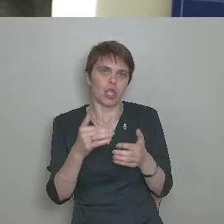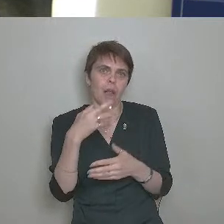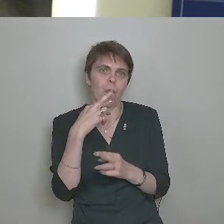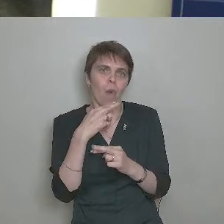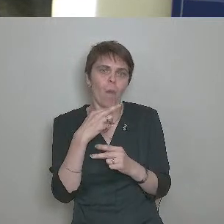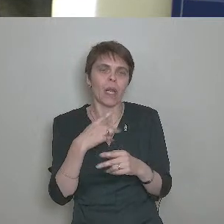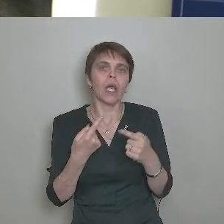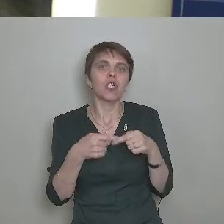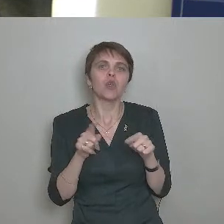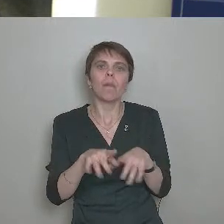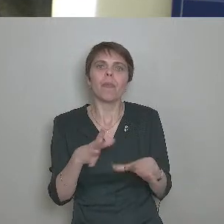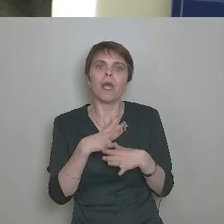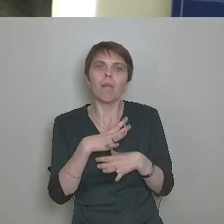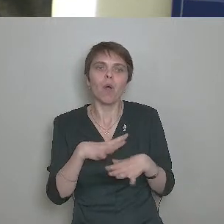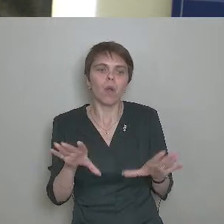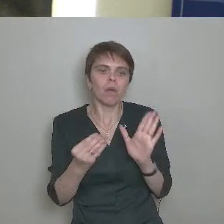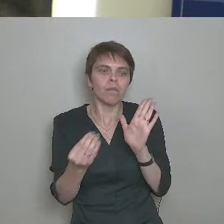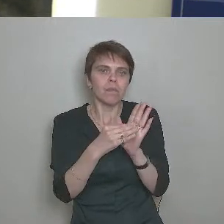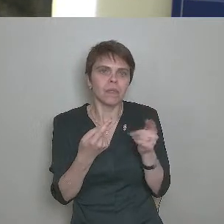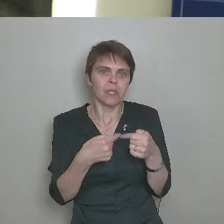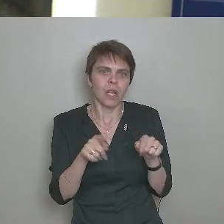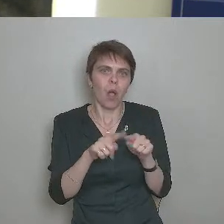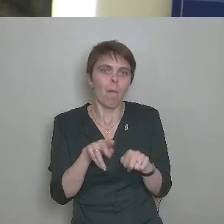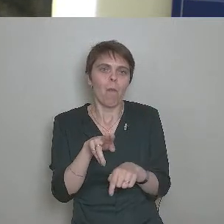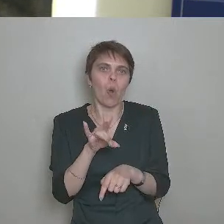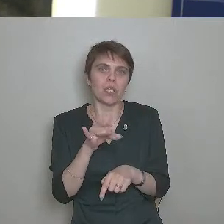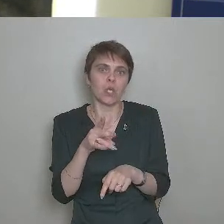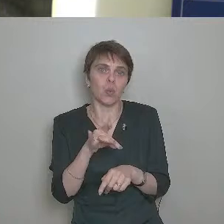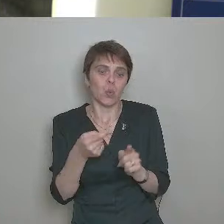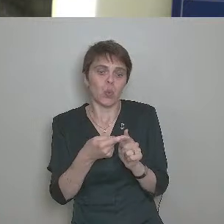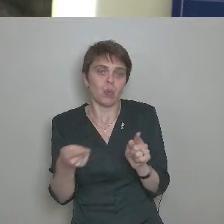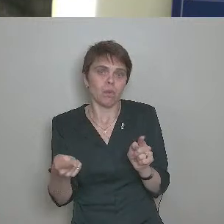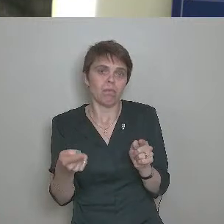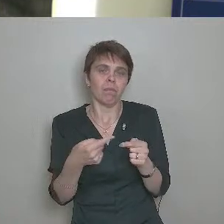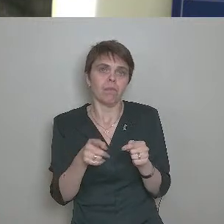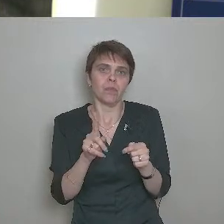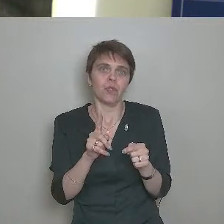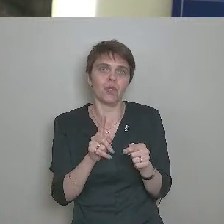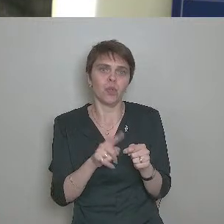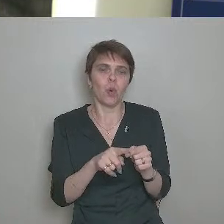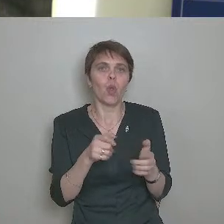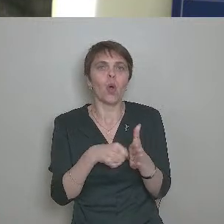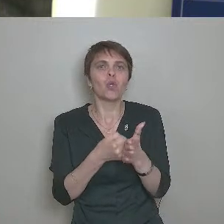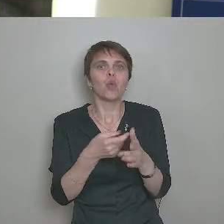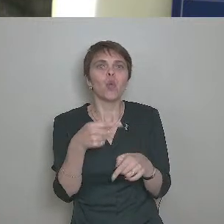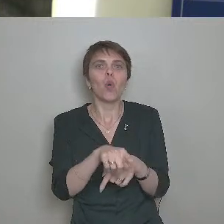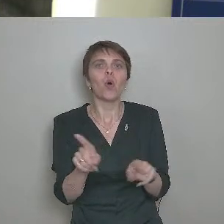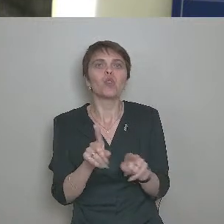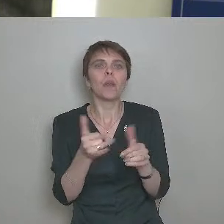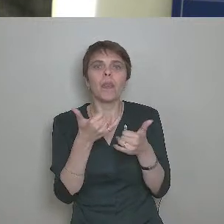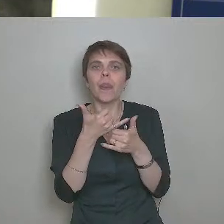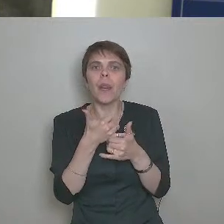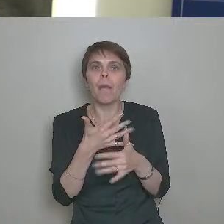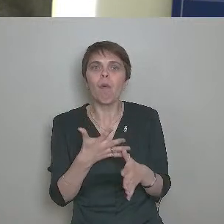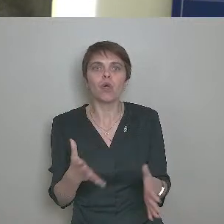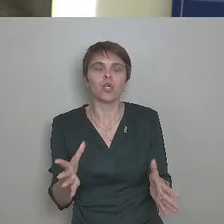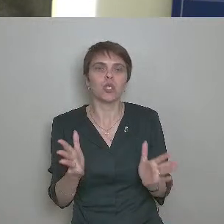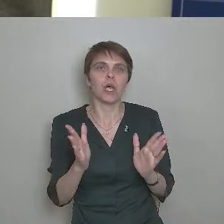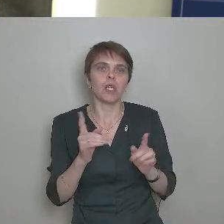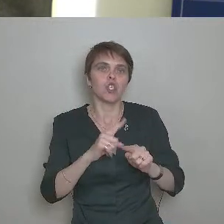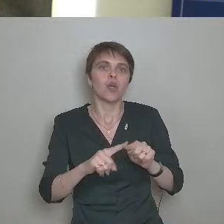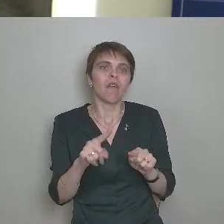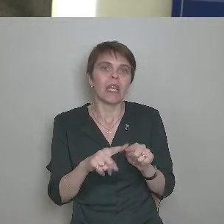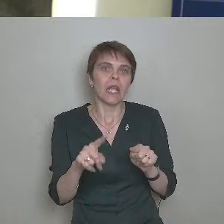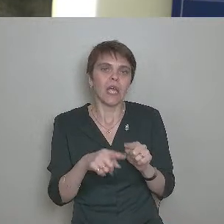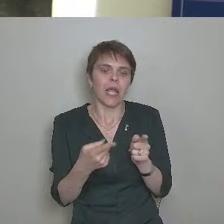errors while the lists are being compiled, and not to make this procedure too bureaucratic to the extent that it will